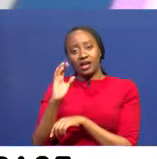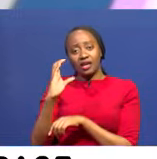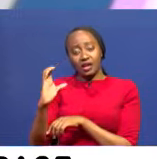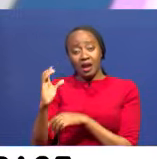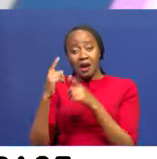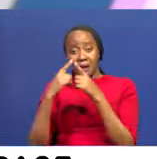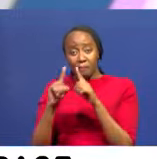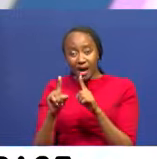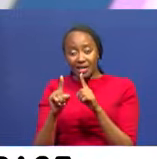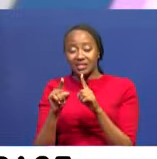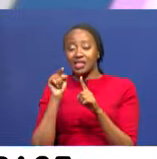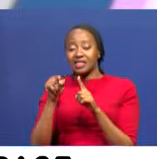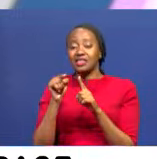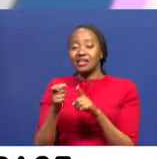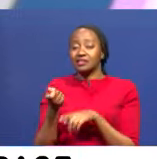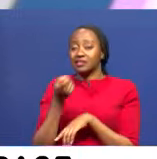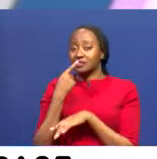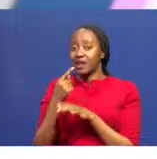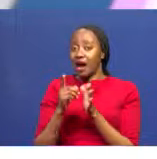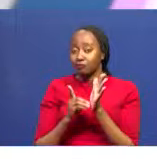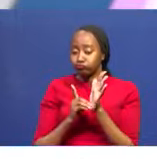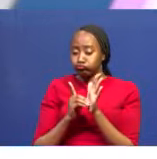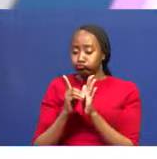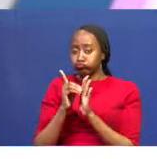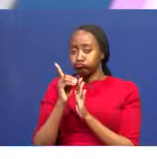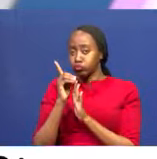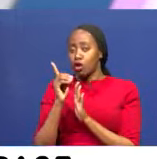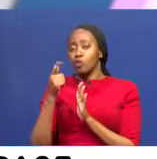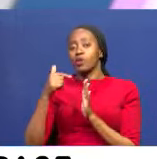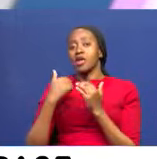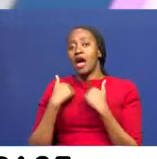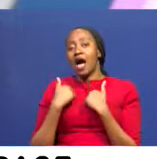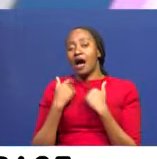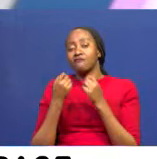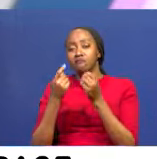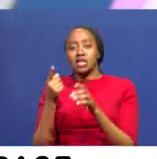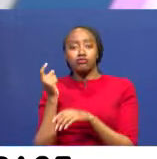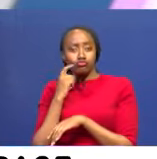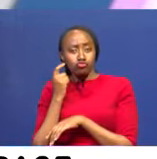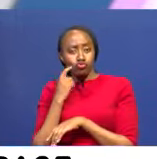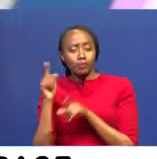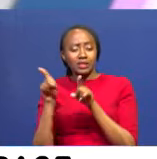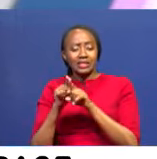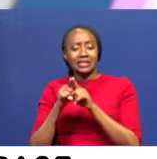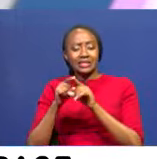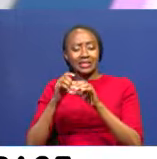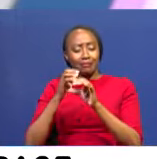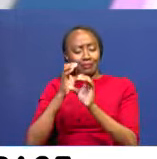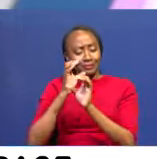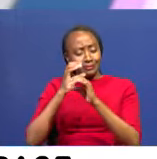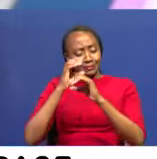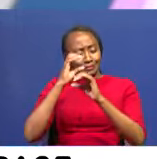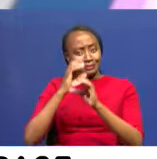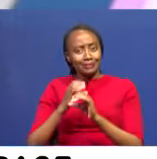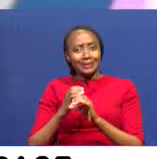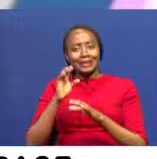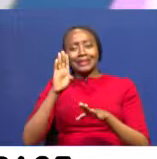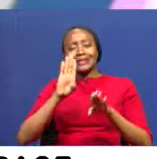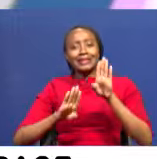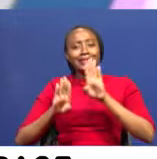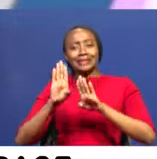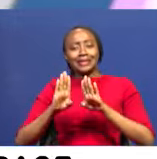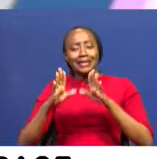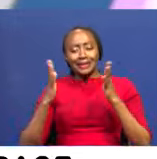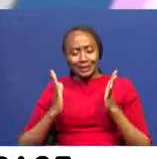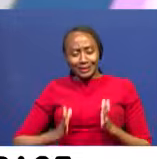process of drug development, even globally, we have a lot of Kenyan pharmacists and Kenyan scientists working in those organizations that are known